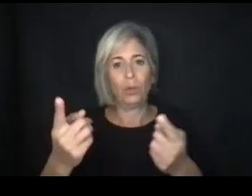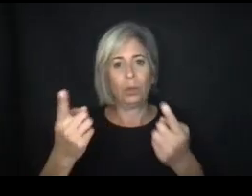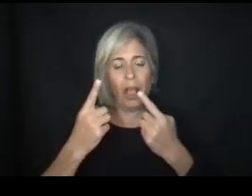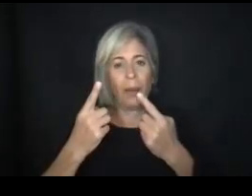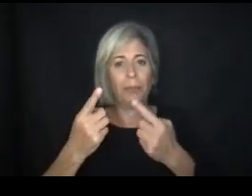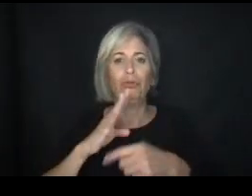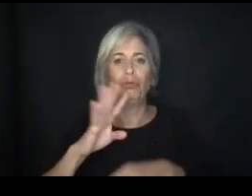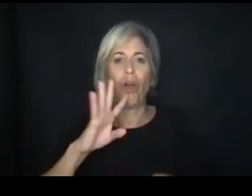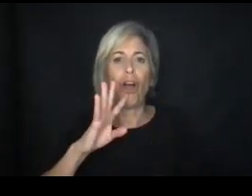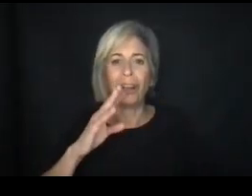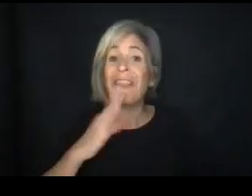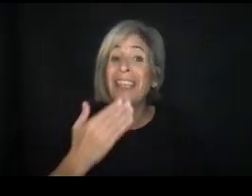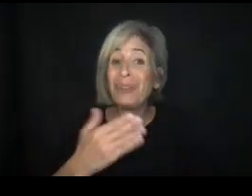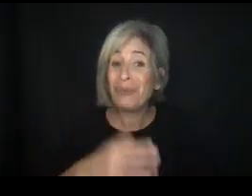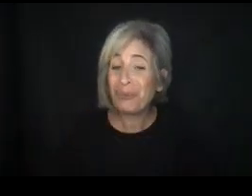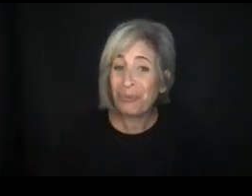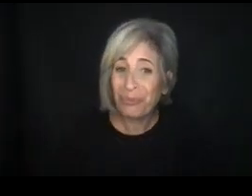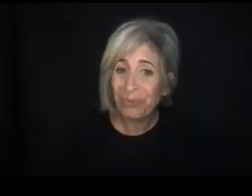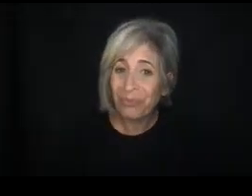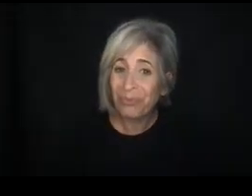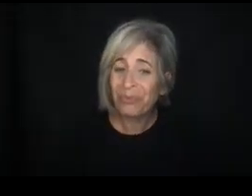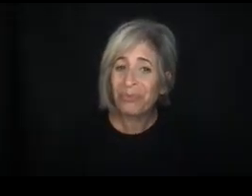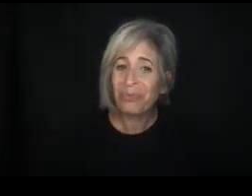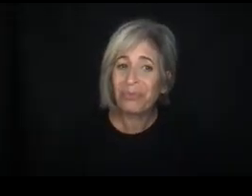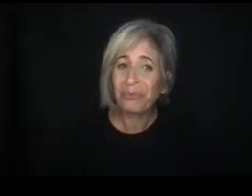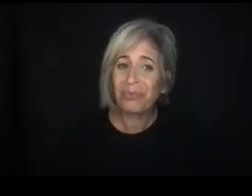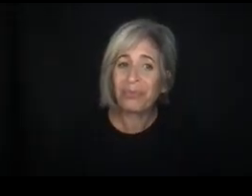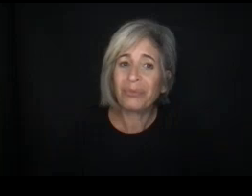podium. Thank you.